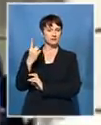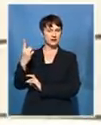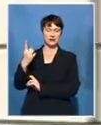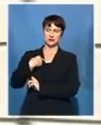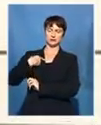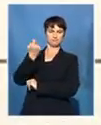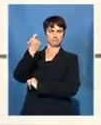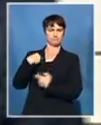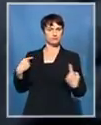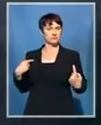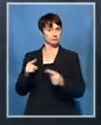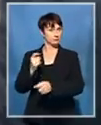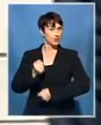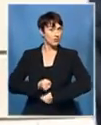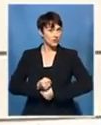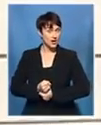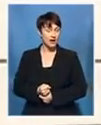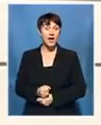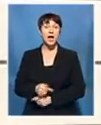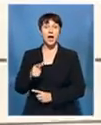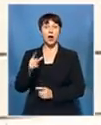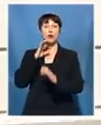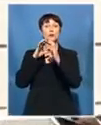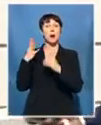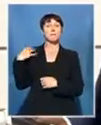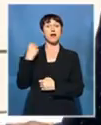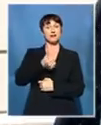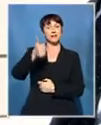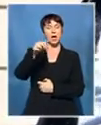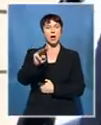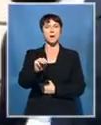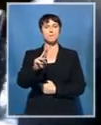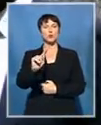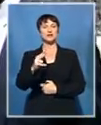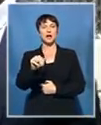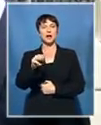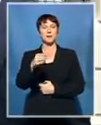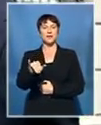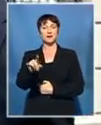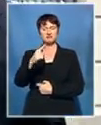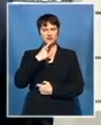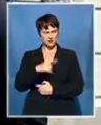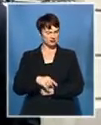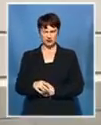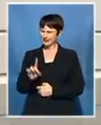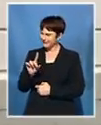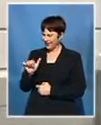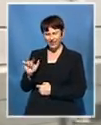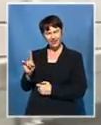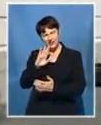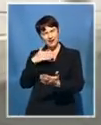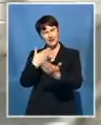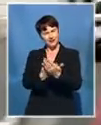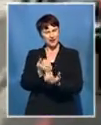SABC. Communication Minister Faith Mutambi agreed. She says the DA's court application is an irresponsible